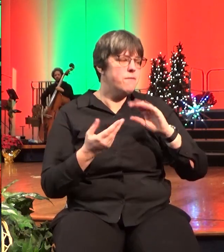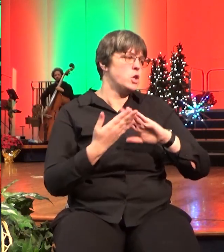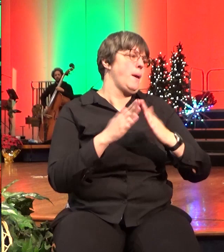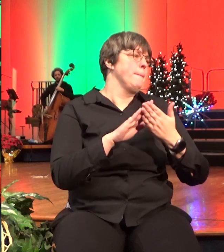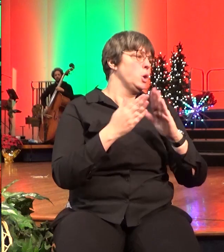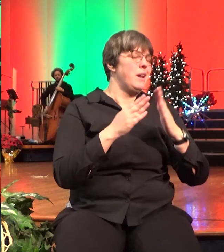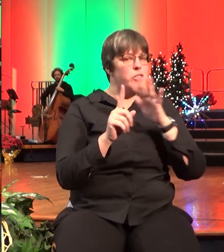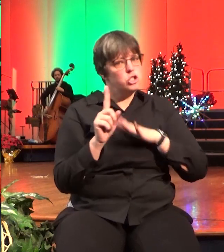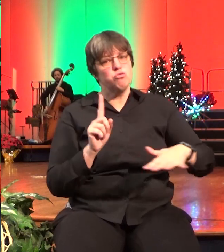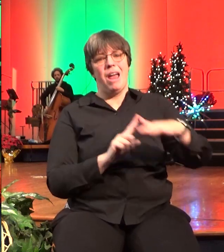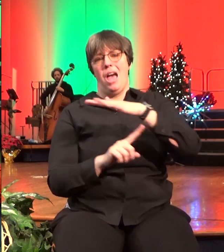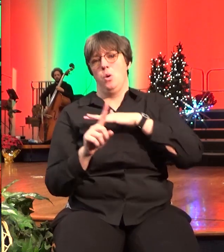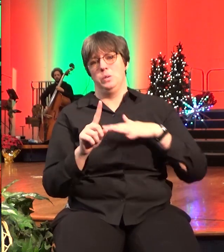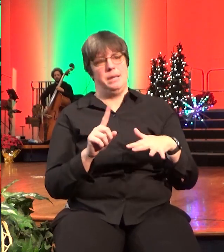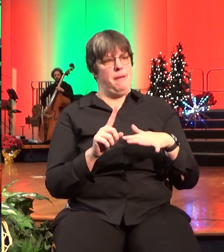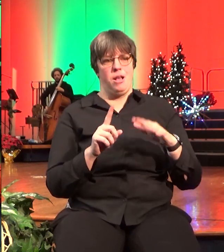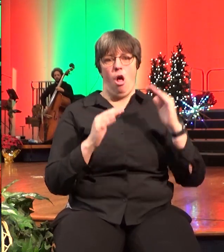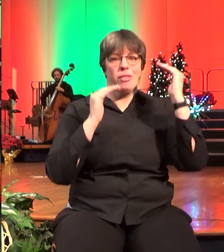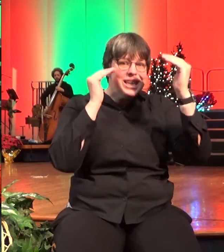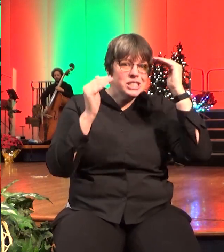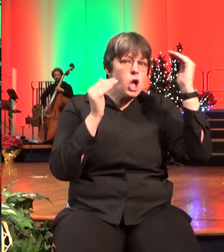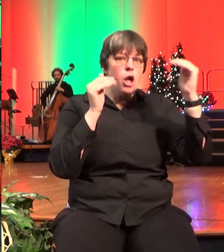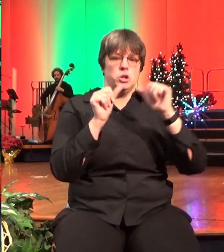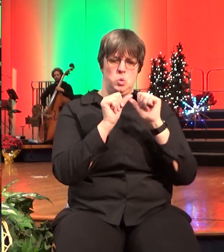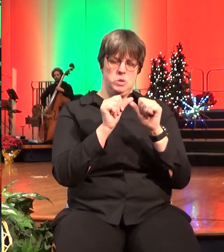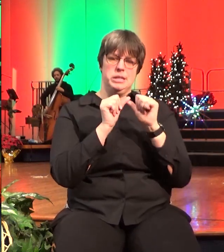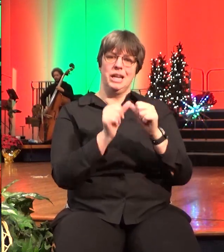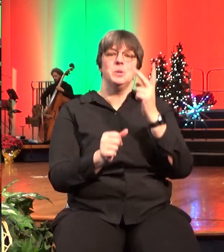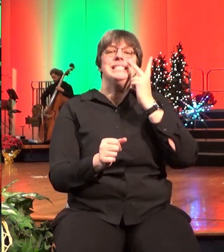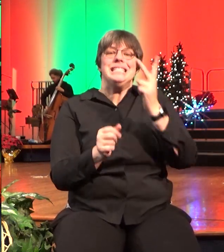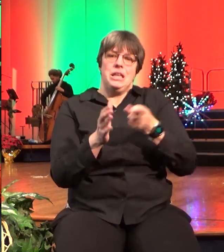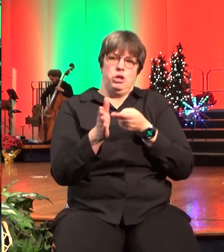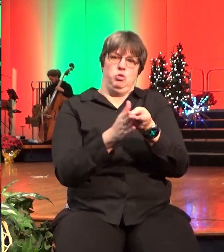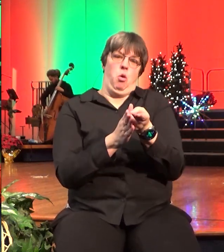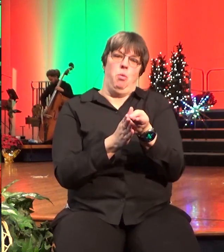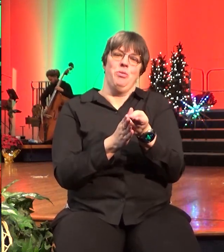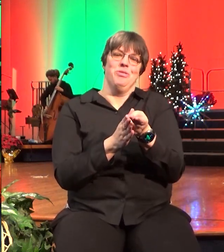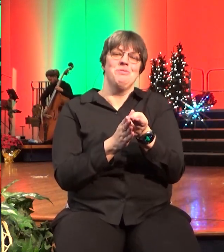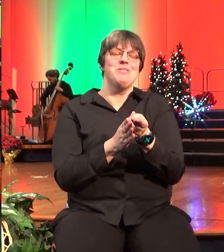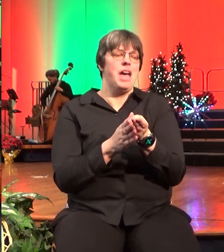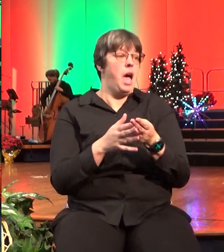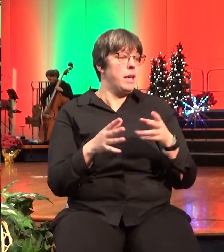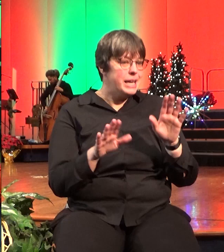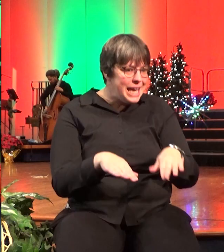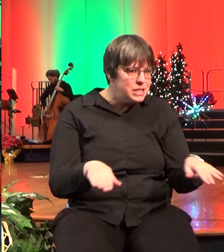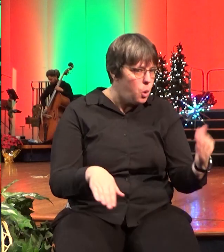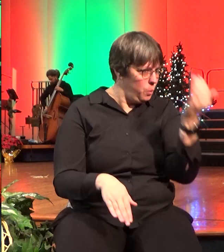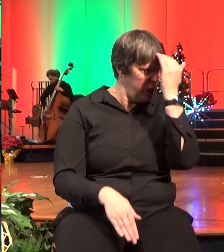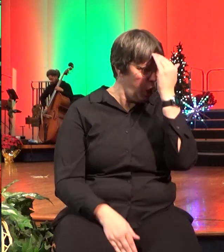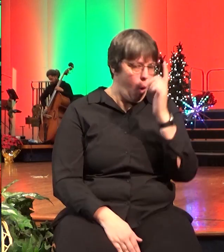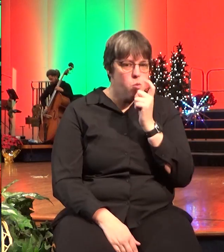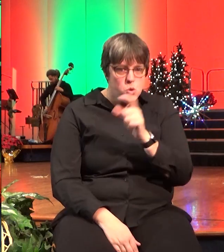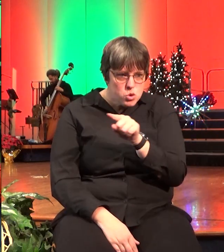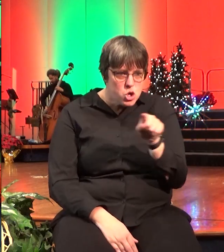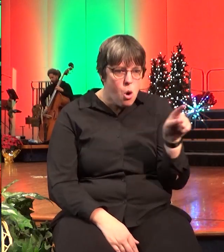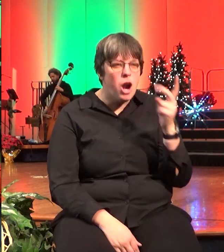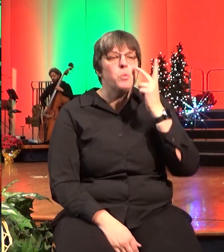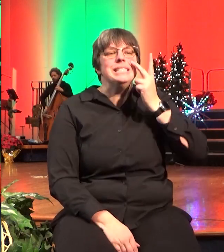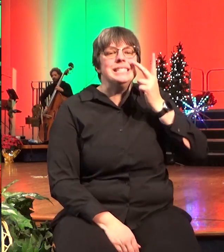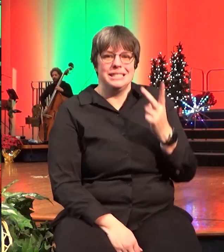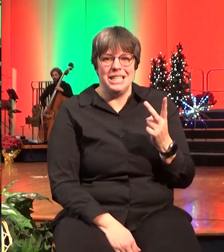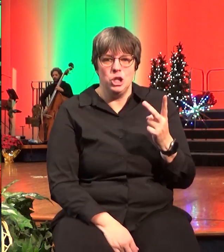by loving adults who continue to see the truth of them. And kids, we know who you are. We see who you are. You